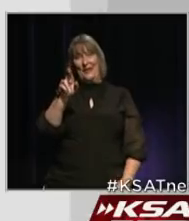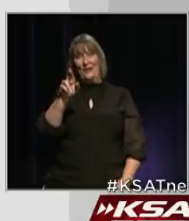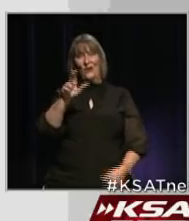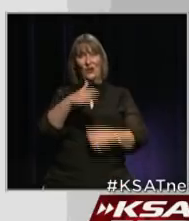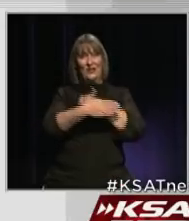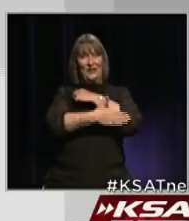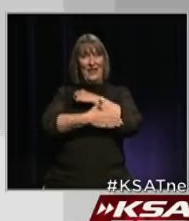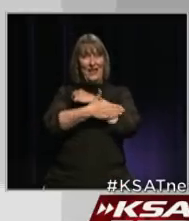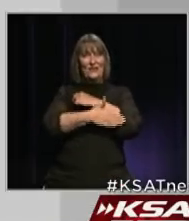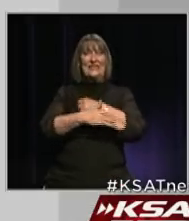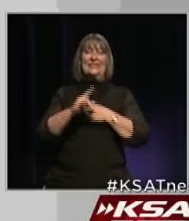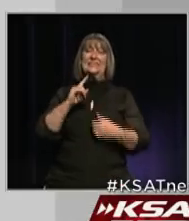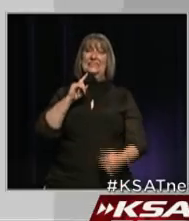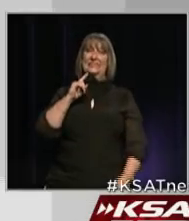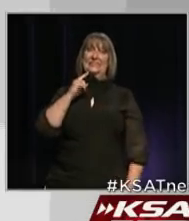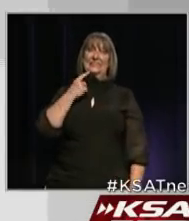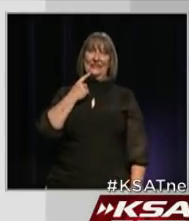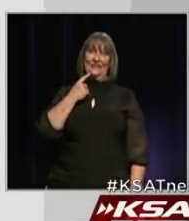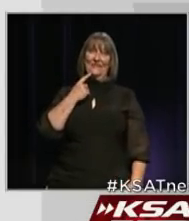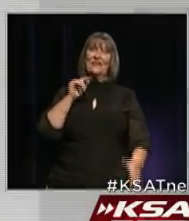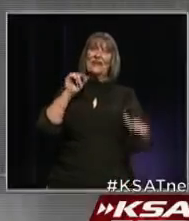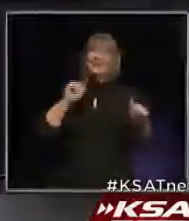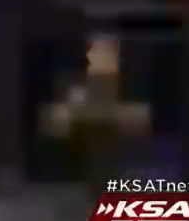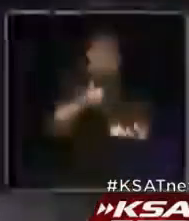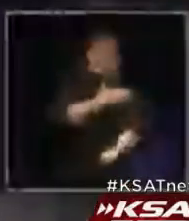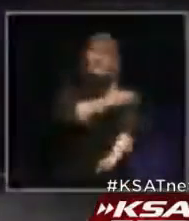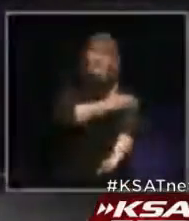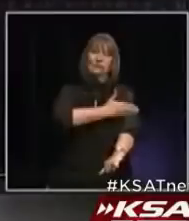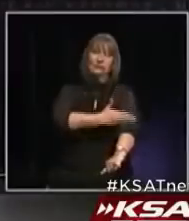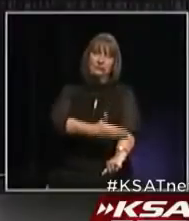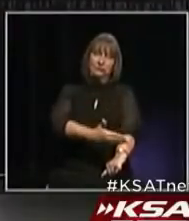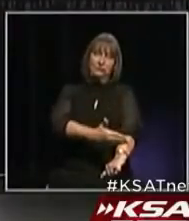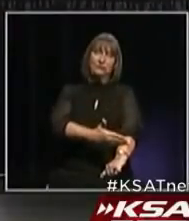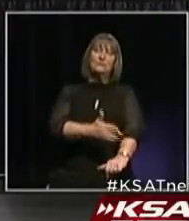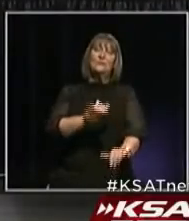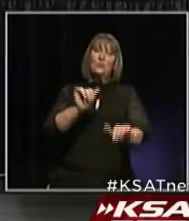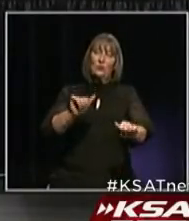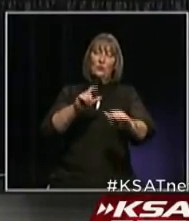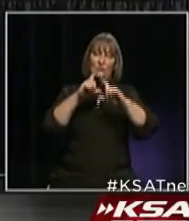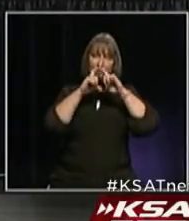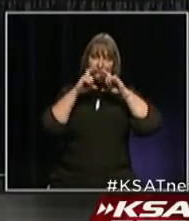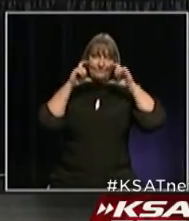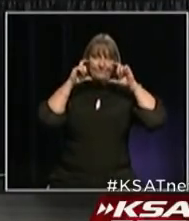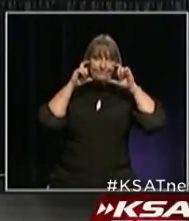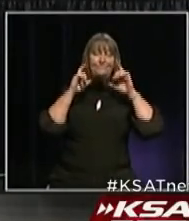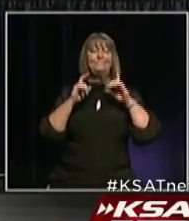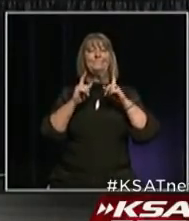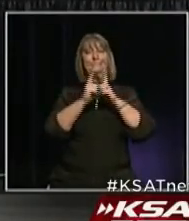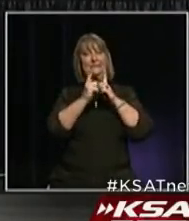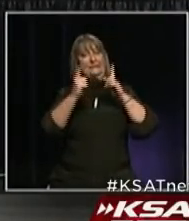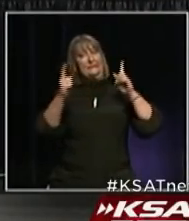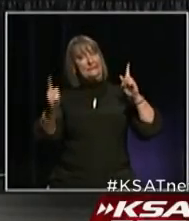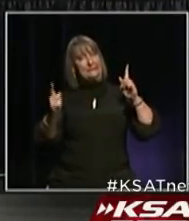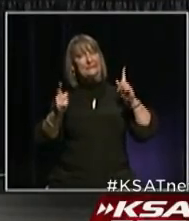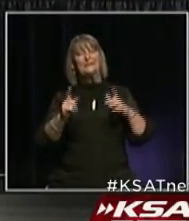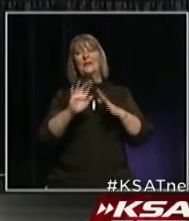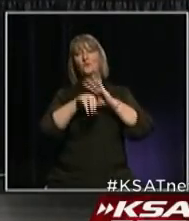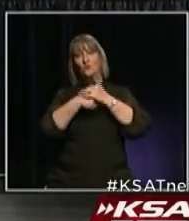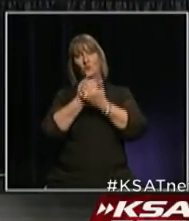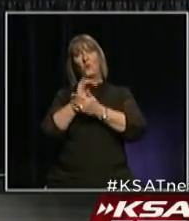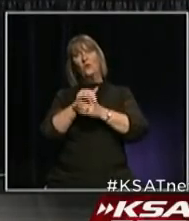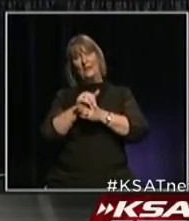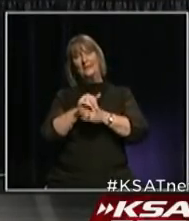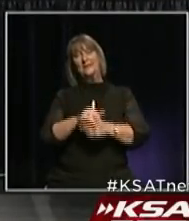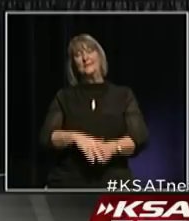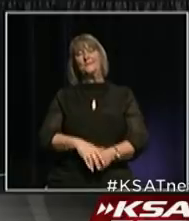worsening. Keep that in mind as you venture out. Please keep your mask up and practice physical distancing, et cetera. One final note, over the